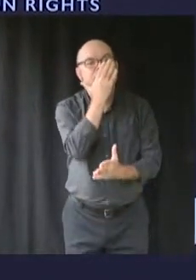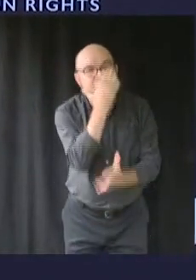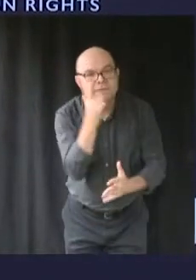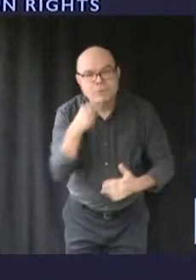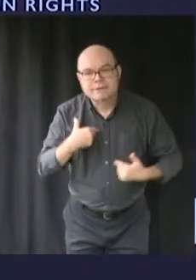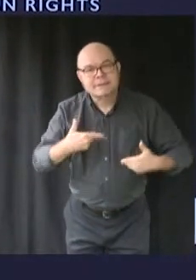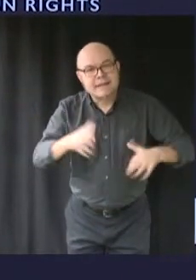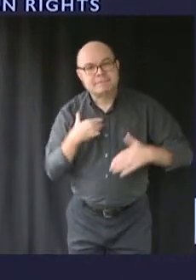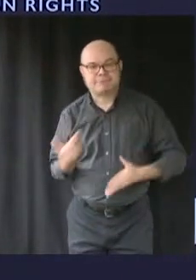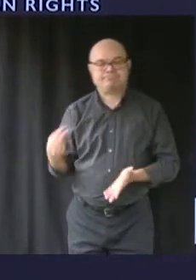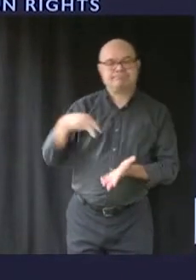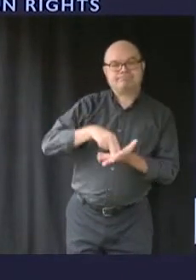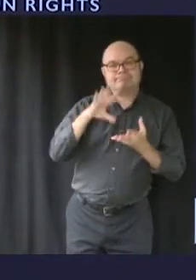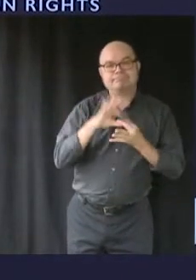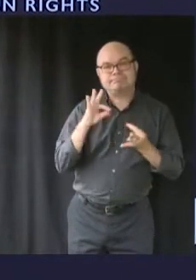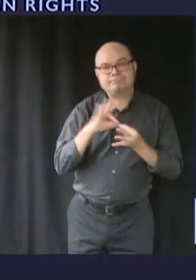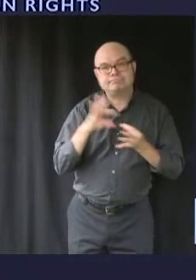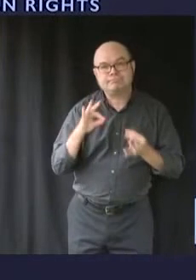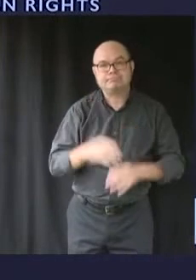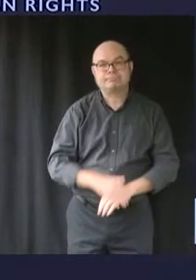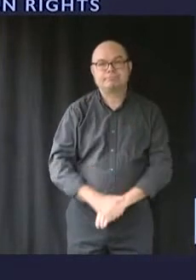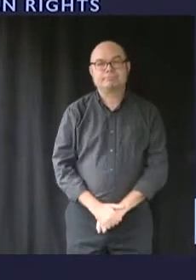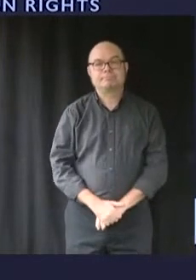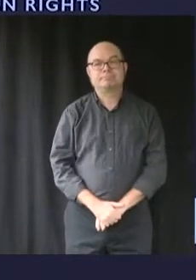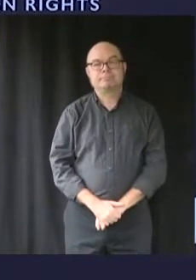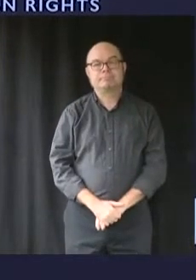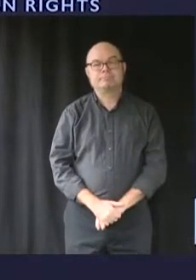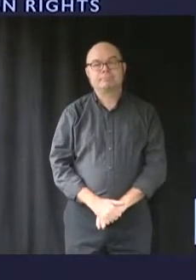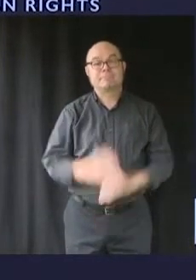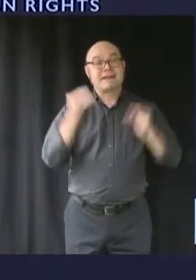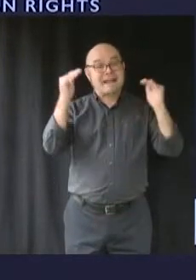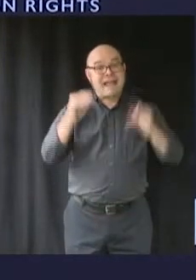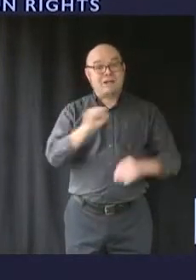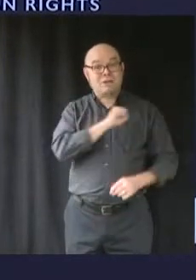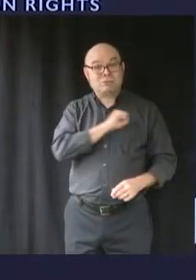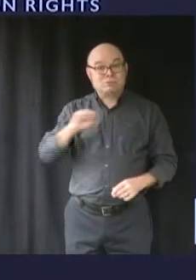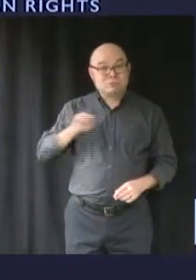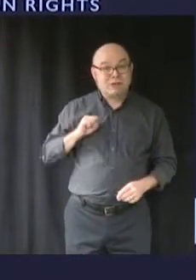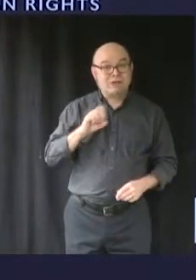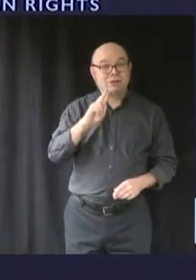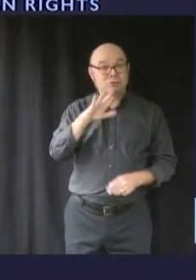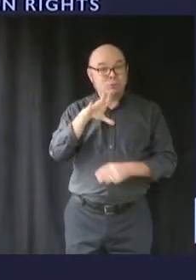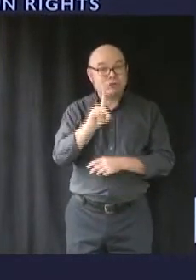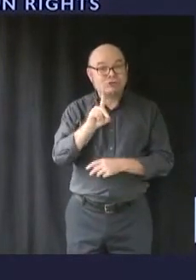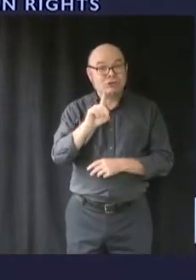Ladies and gentlemen, please welcome Senator Richard Blumenthal.